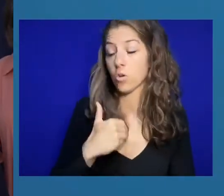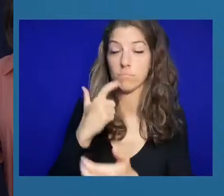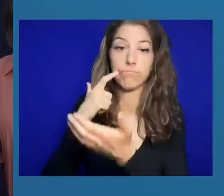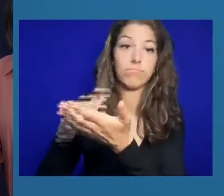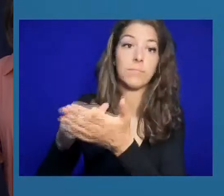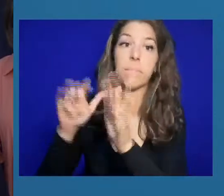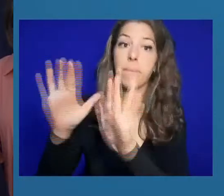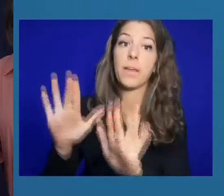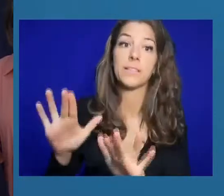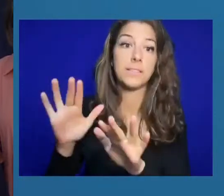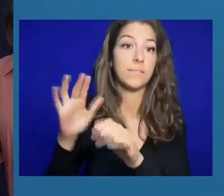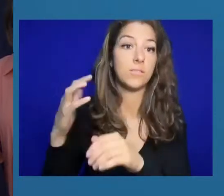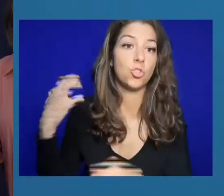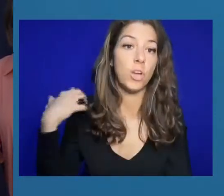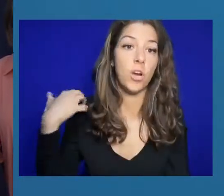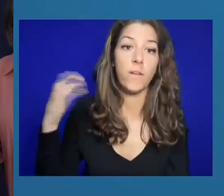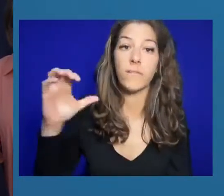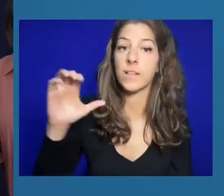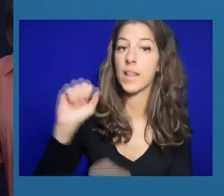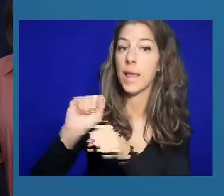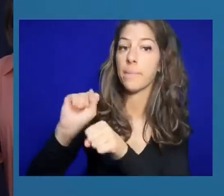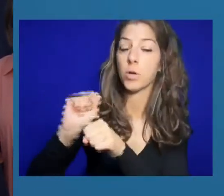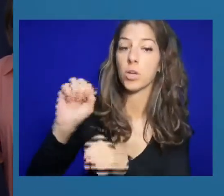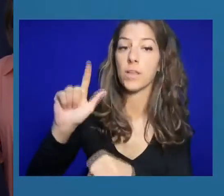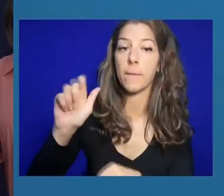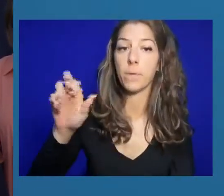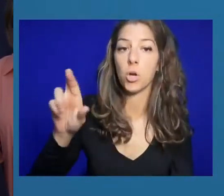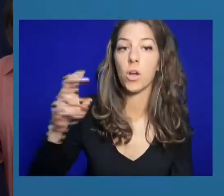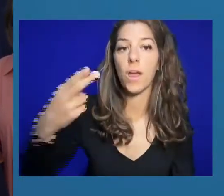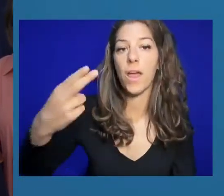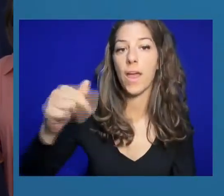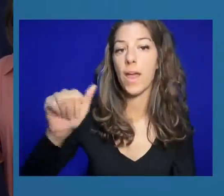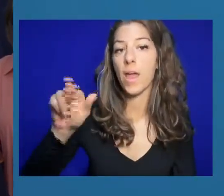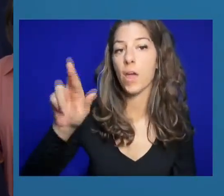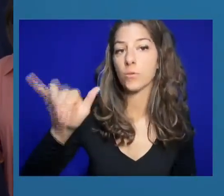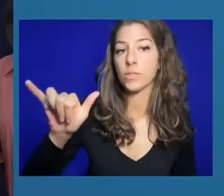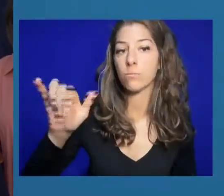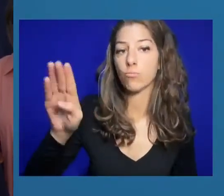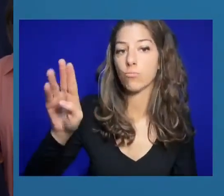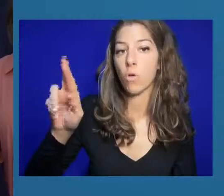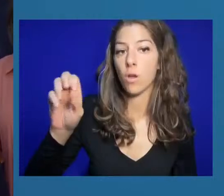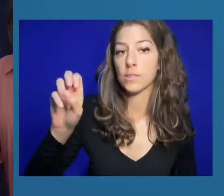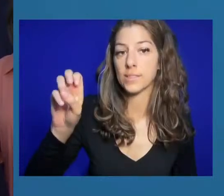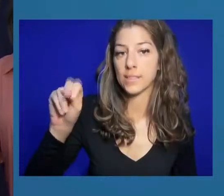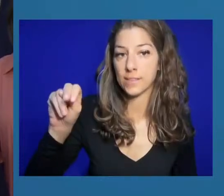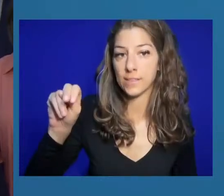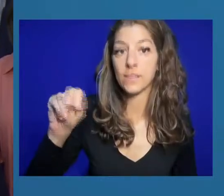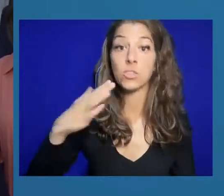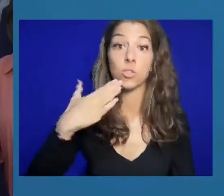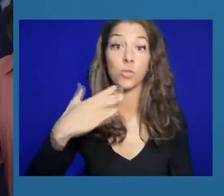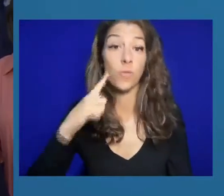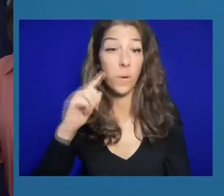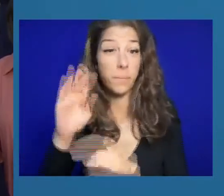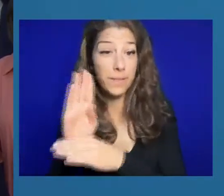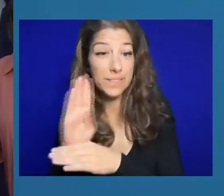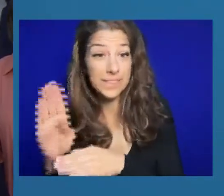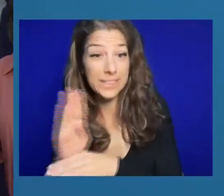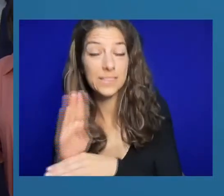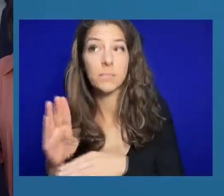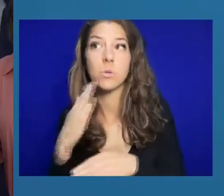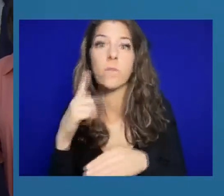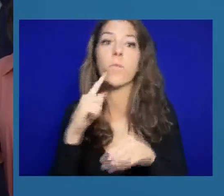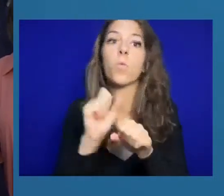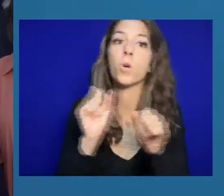labor, Harry Bronson, about why this was good. It was good for the businesses, but it was also good for the